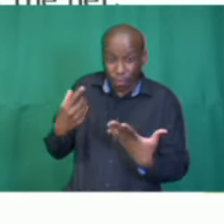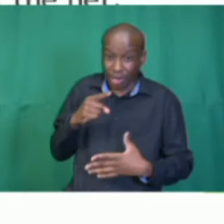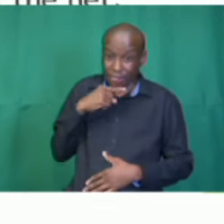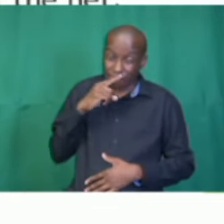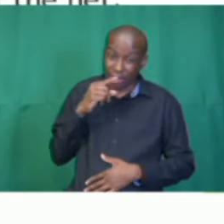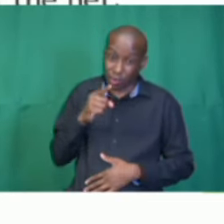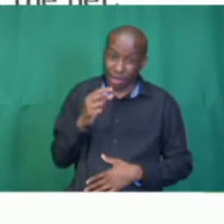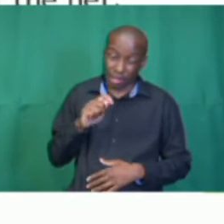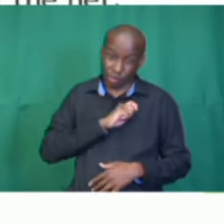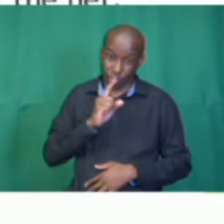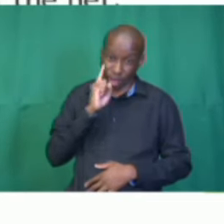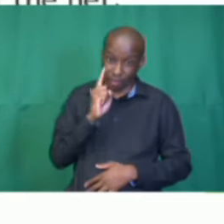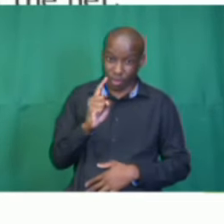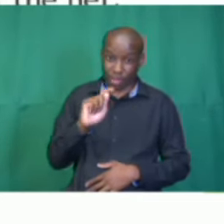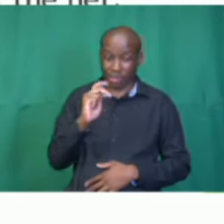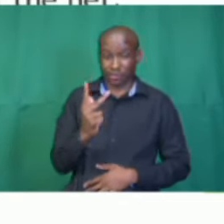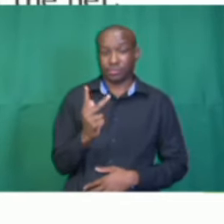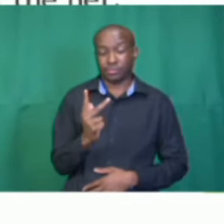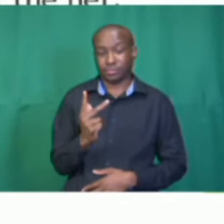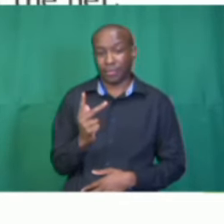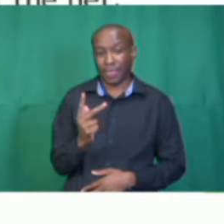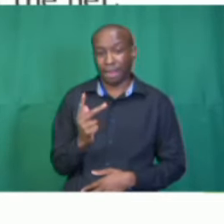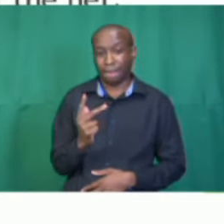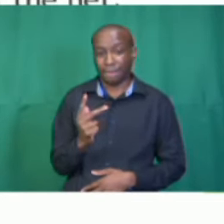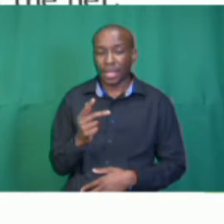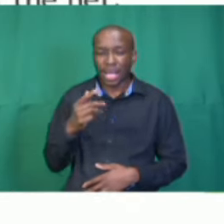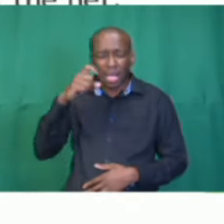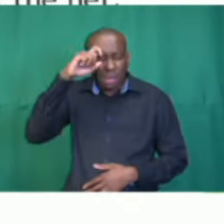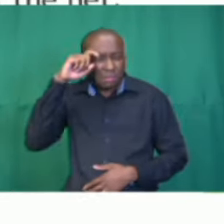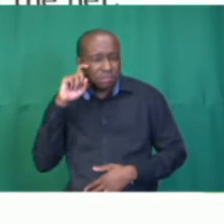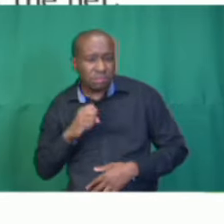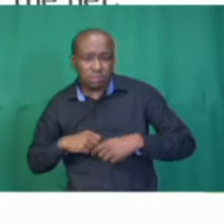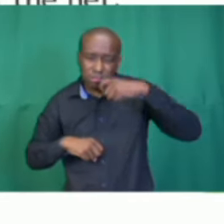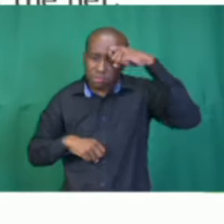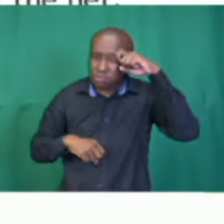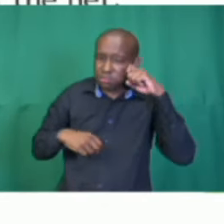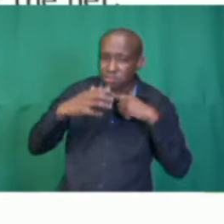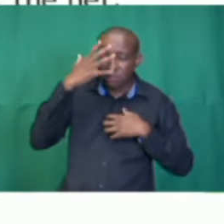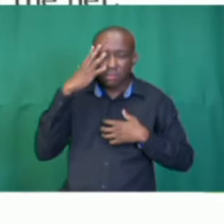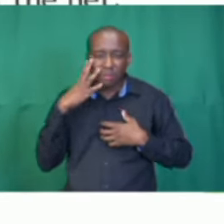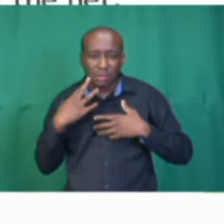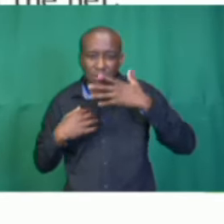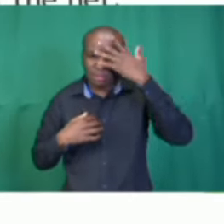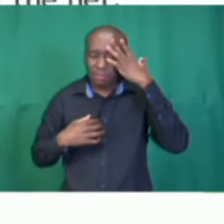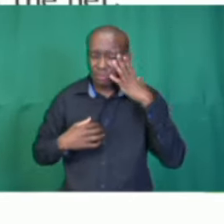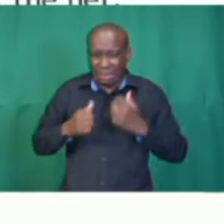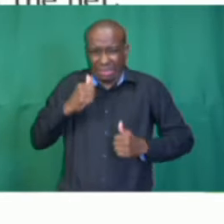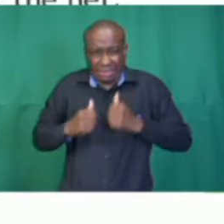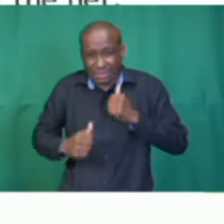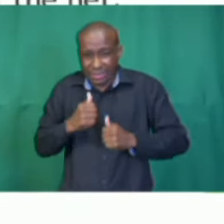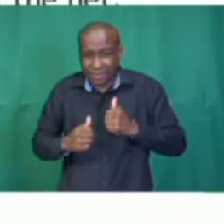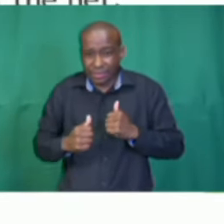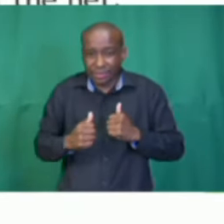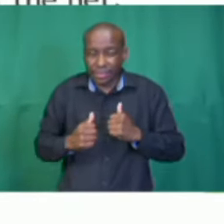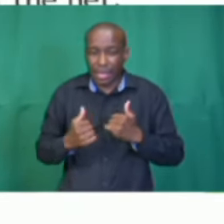on screen. The first sentence, sweat ran down my face as I sprinted. Now I